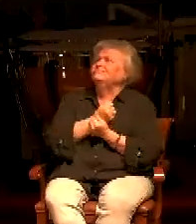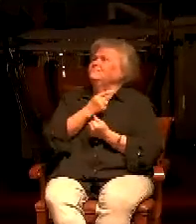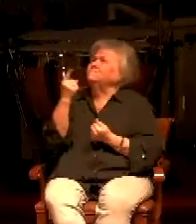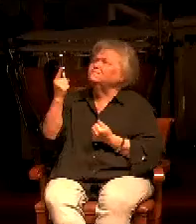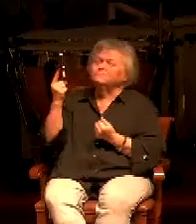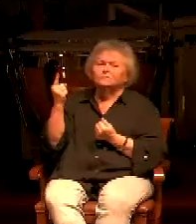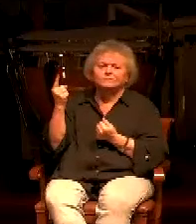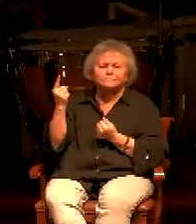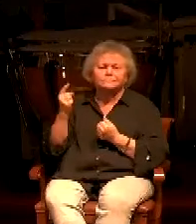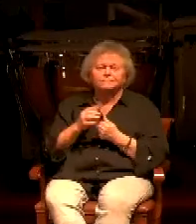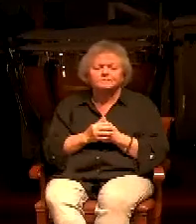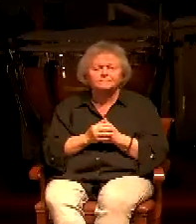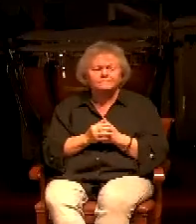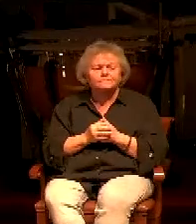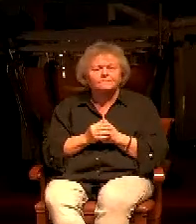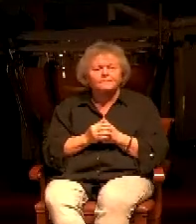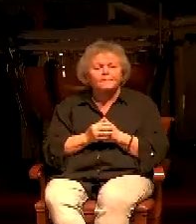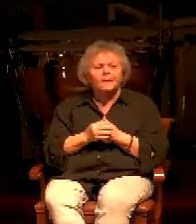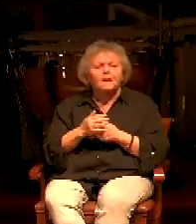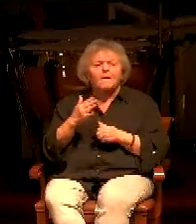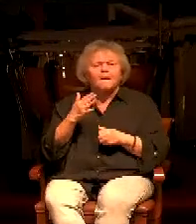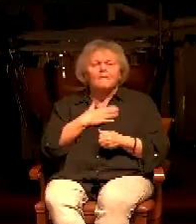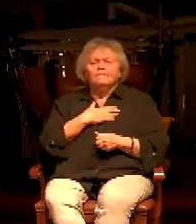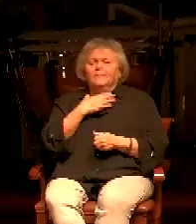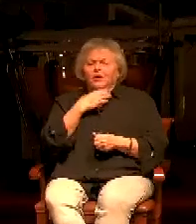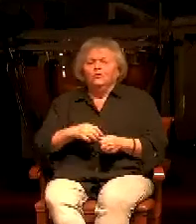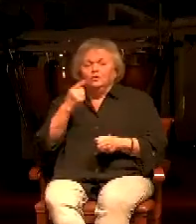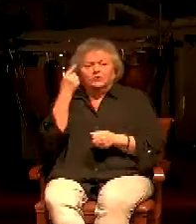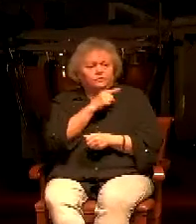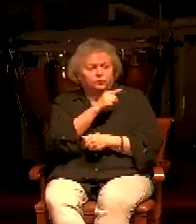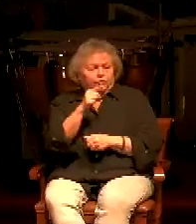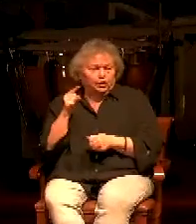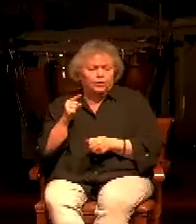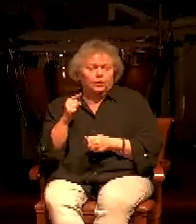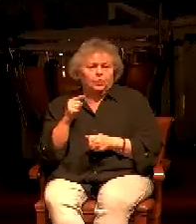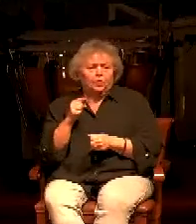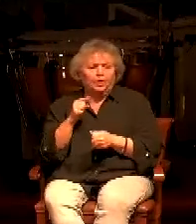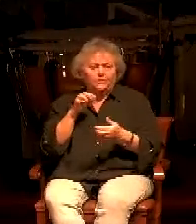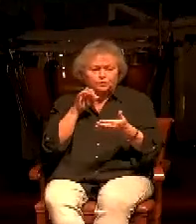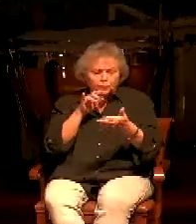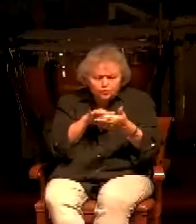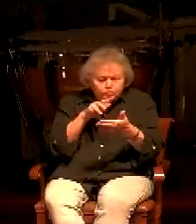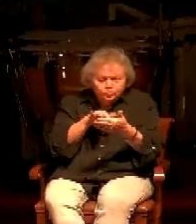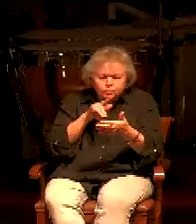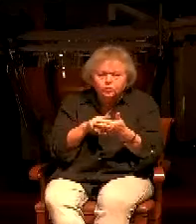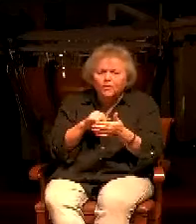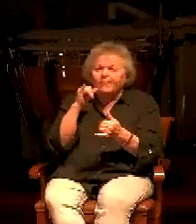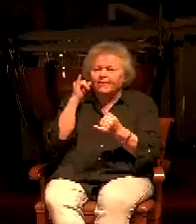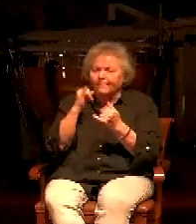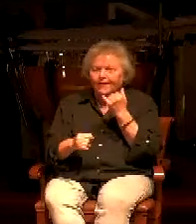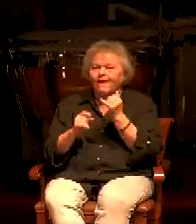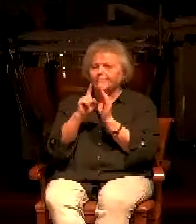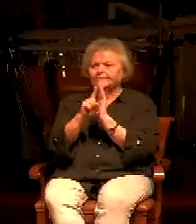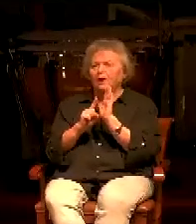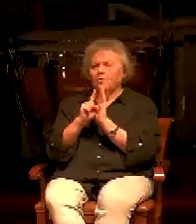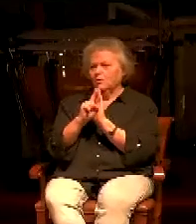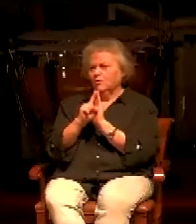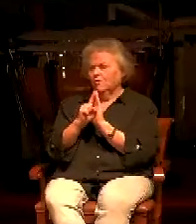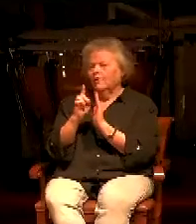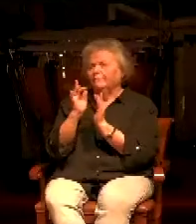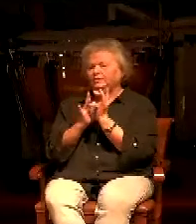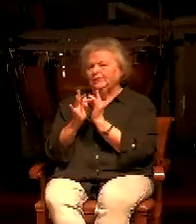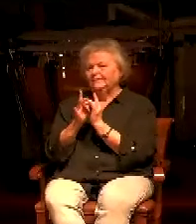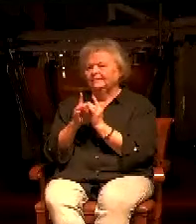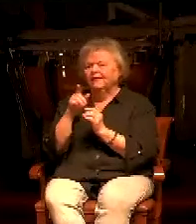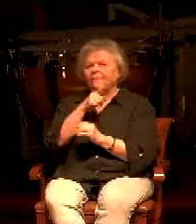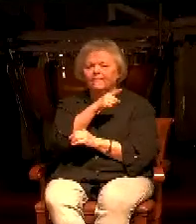Ultimately, brothers and sisters, here's what my desire is for us as we study the last hours of Jesus. That you will just love Him